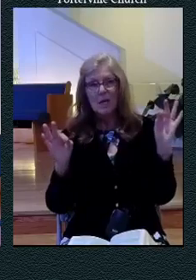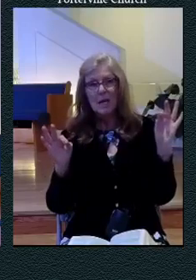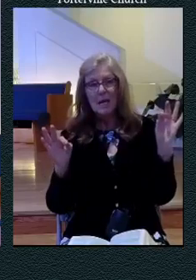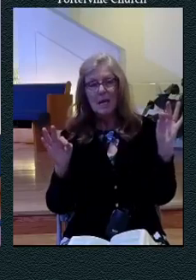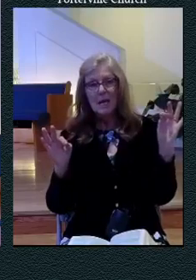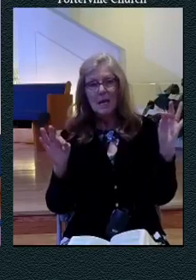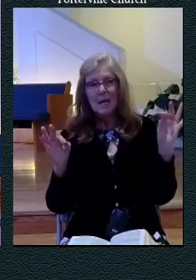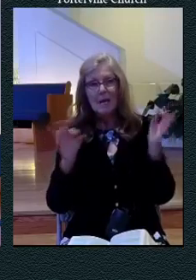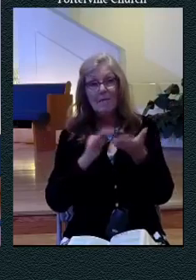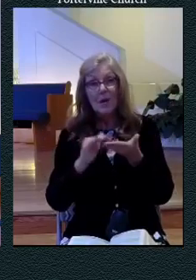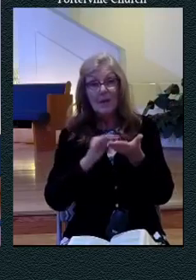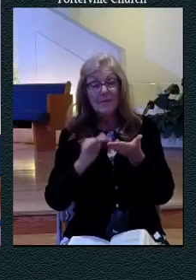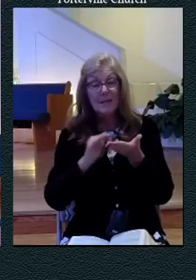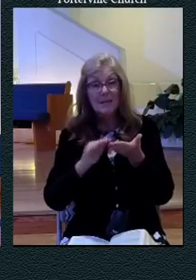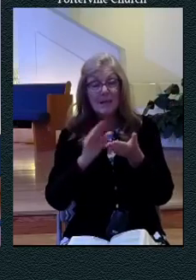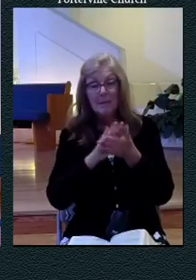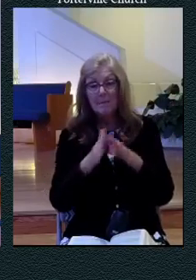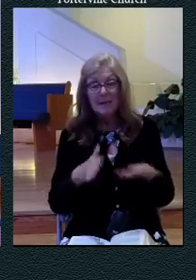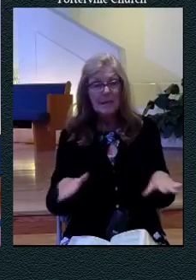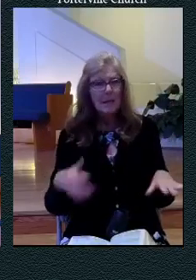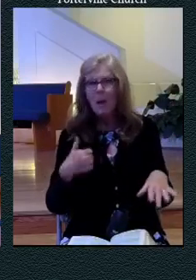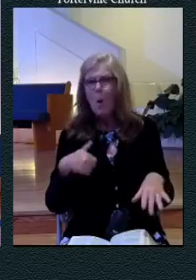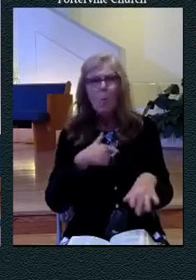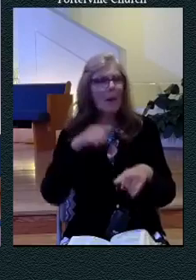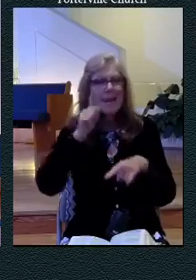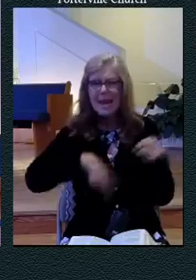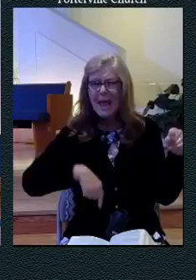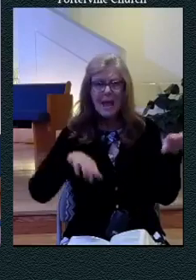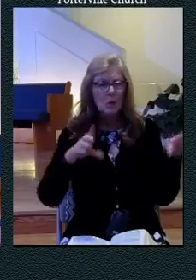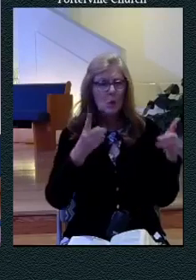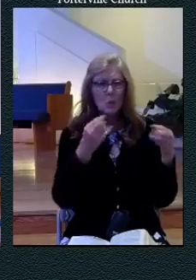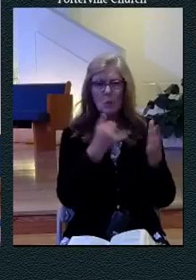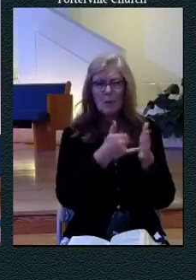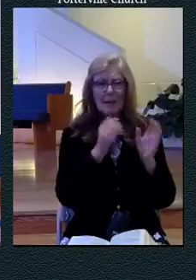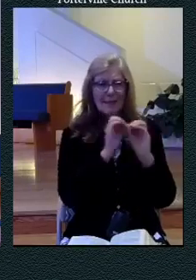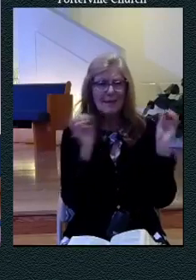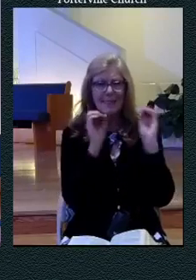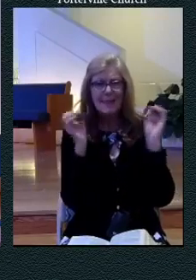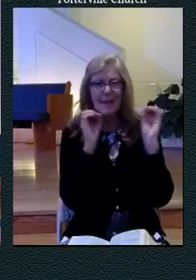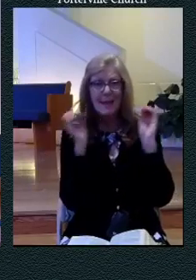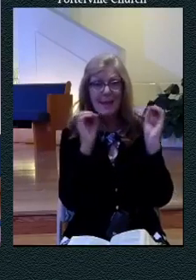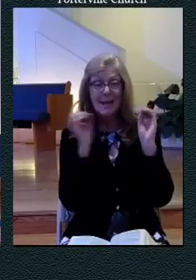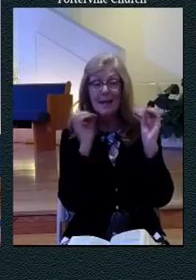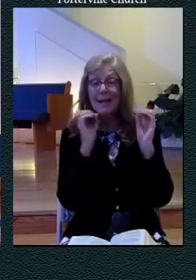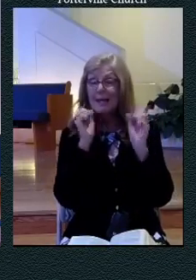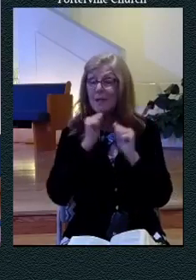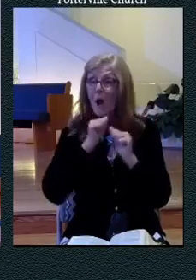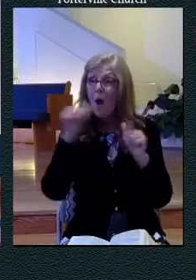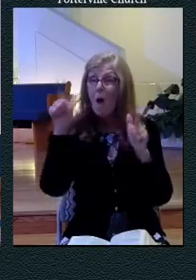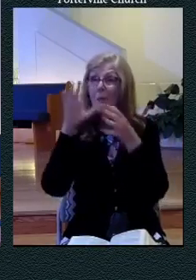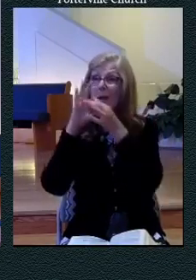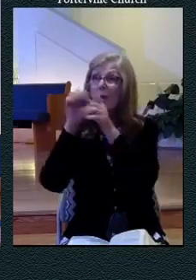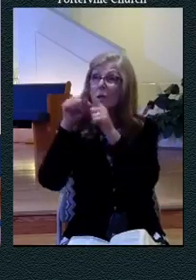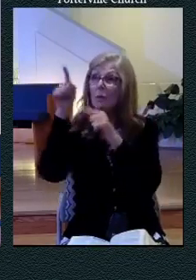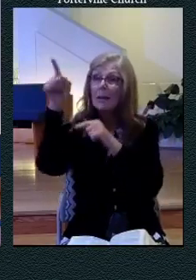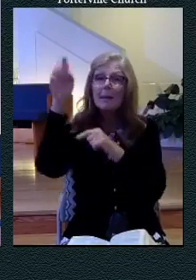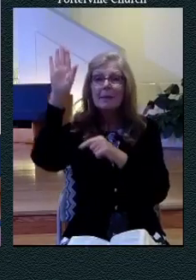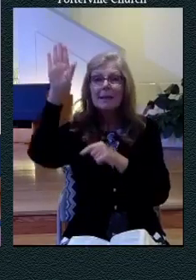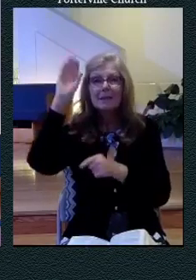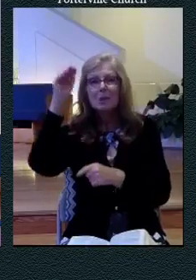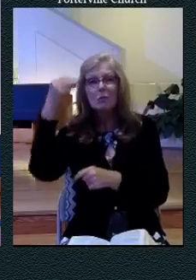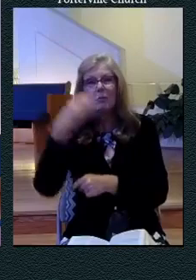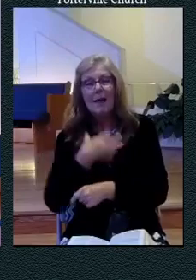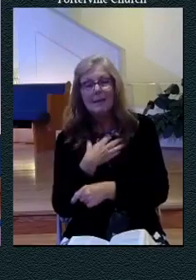with God. We just can't do it. It's all of grace. It really is. But in